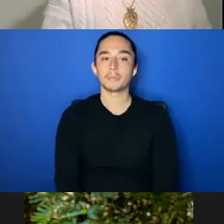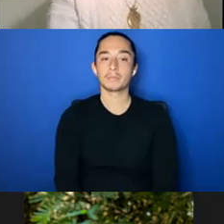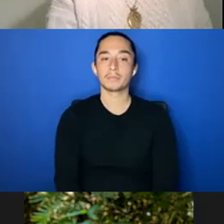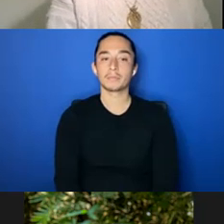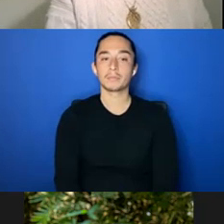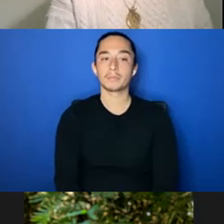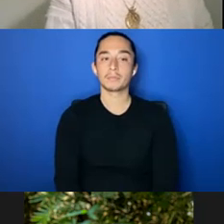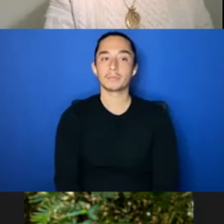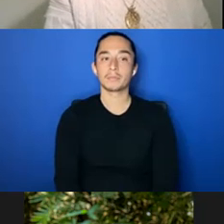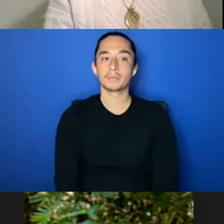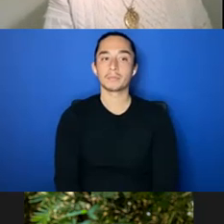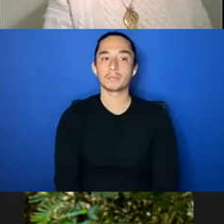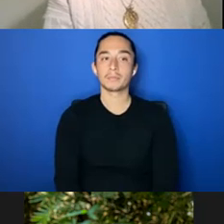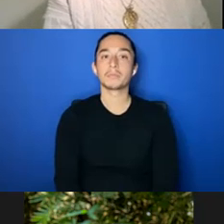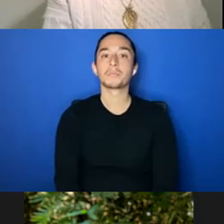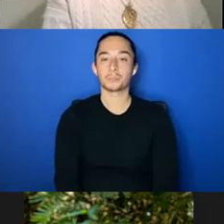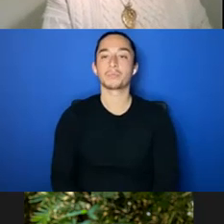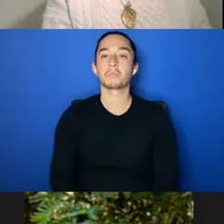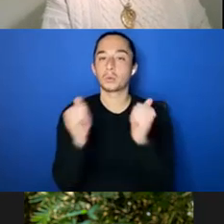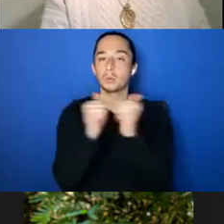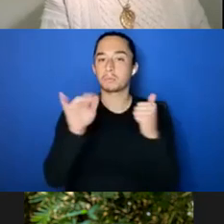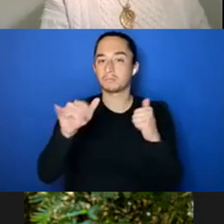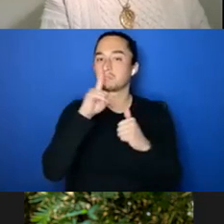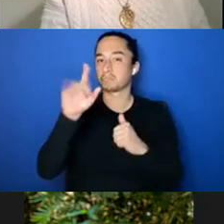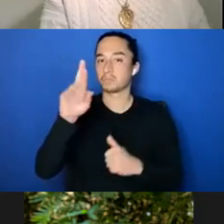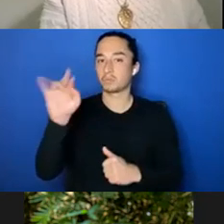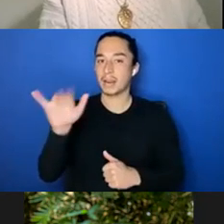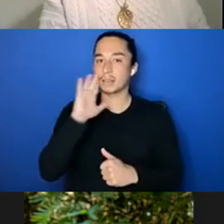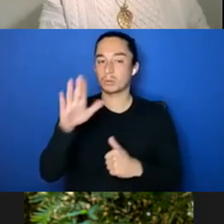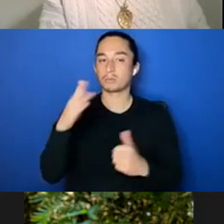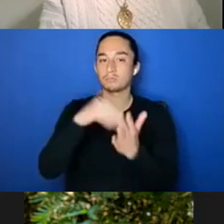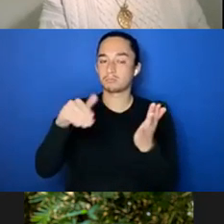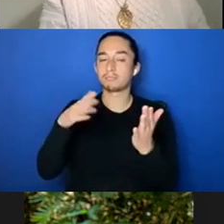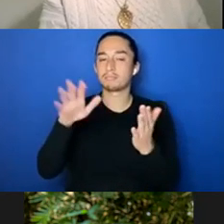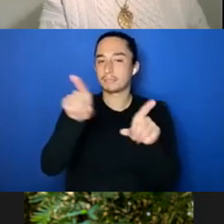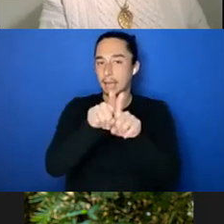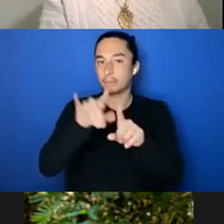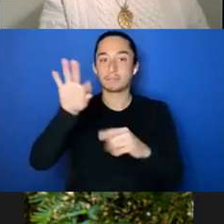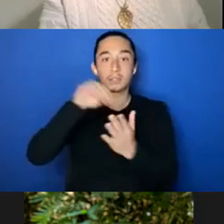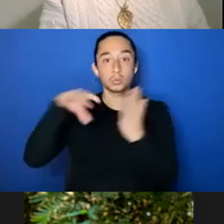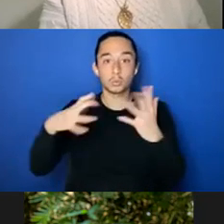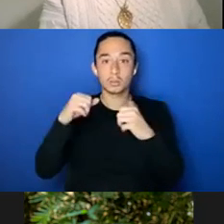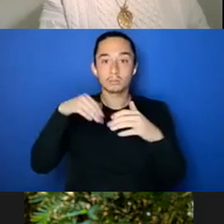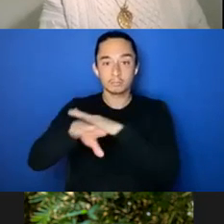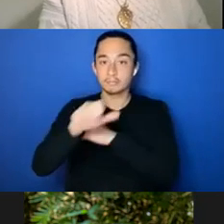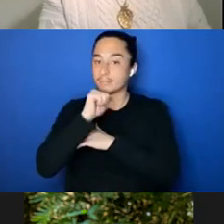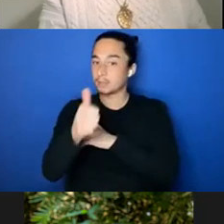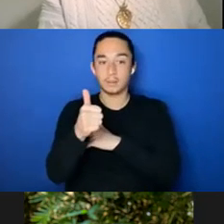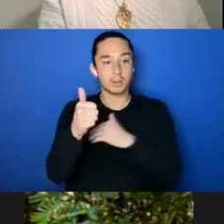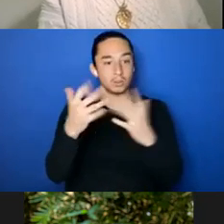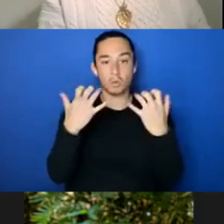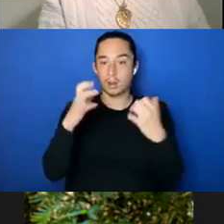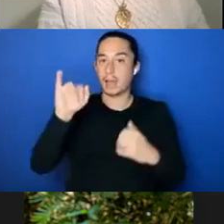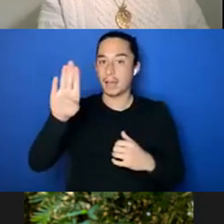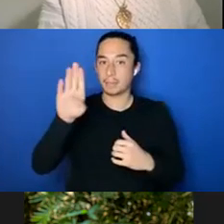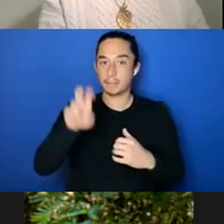Ms. Franny will echo the same thing, if a student wants to come in and not do an IB pathway, as she